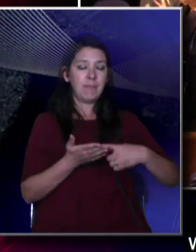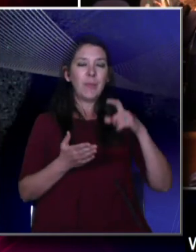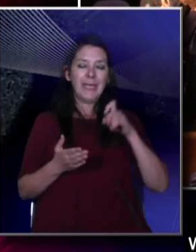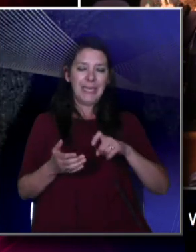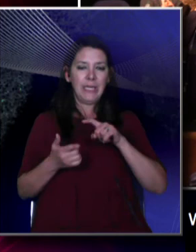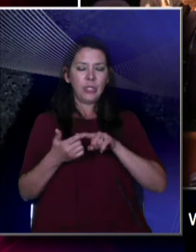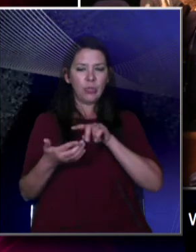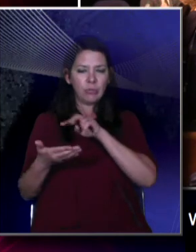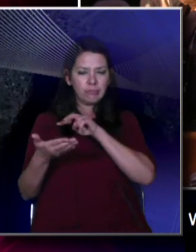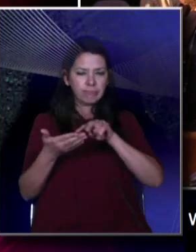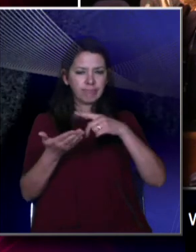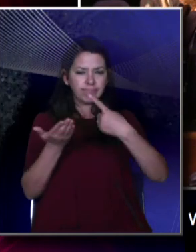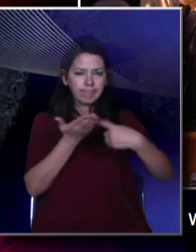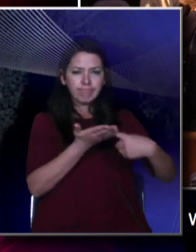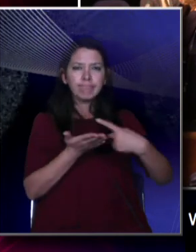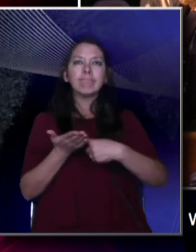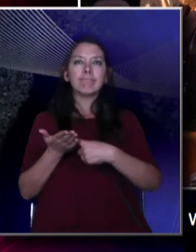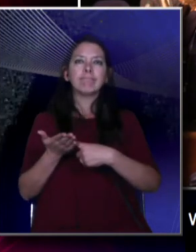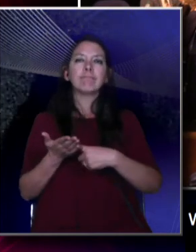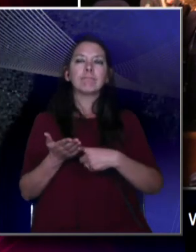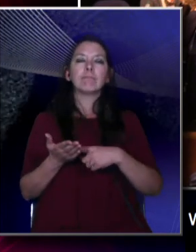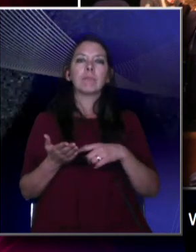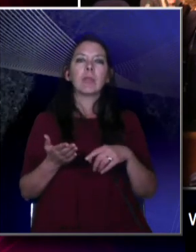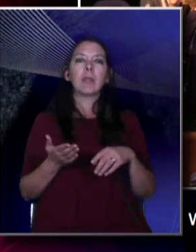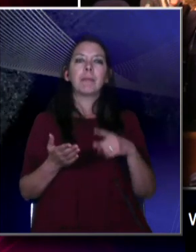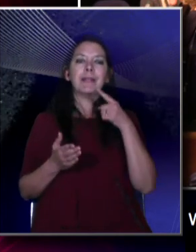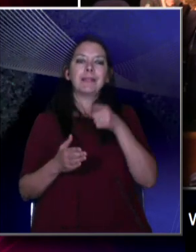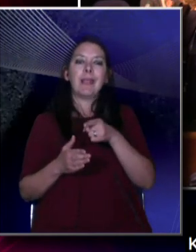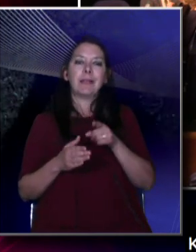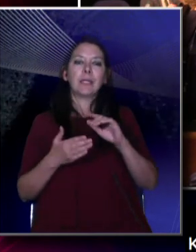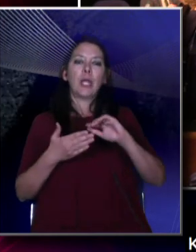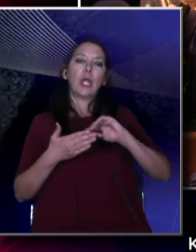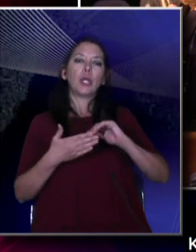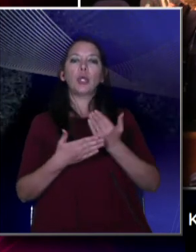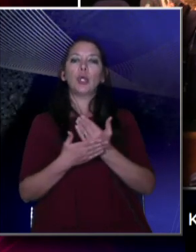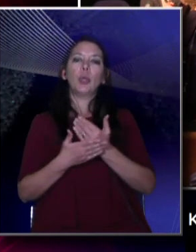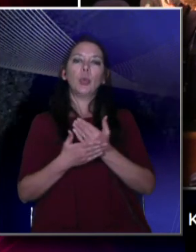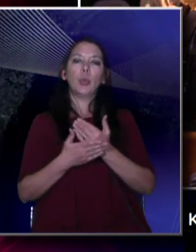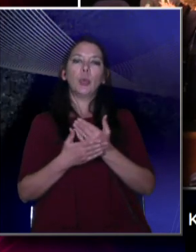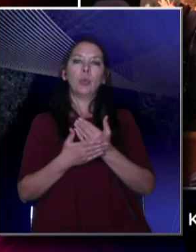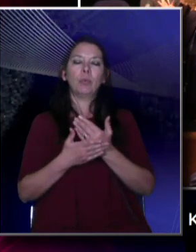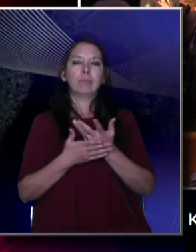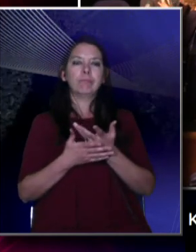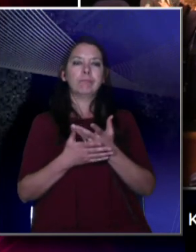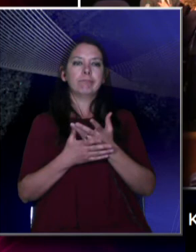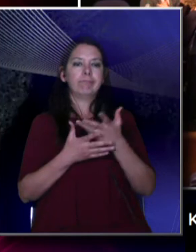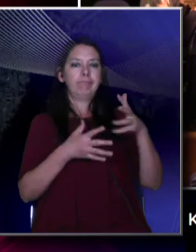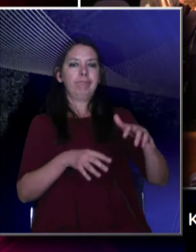since we're going to be looking at a kind of a new position and how that's going to look.